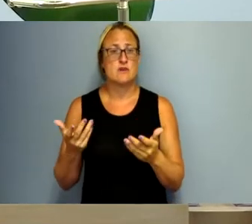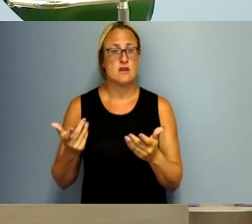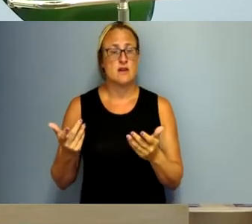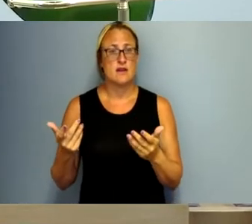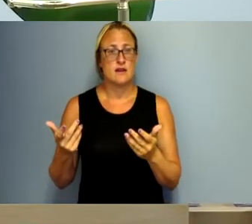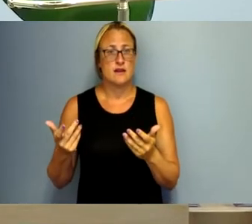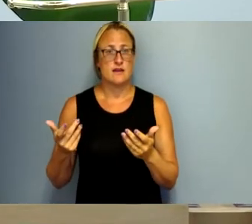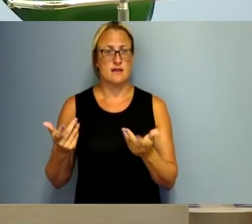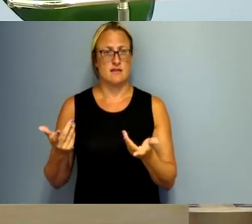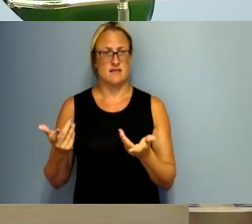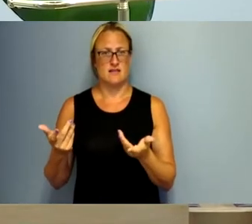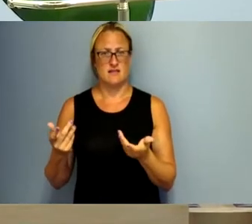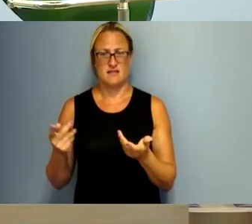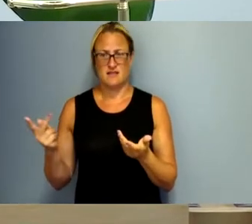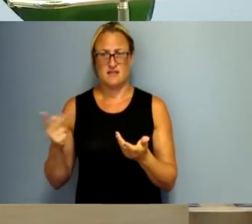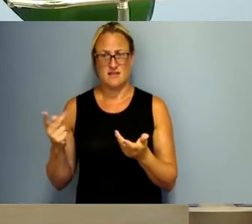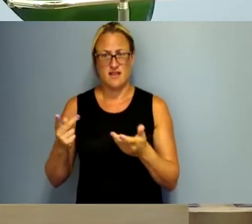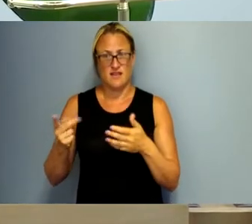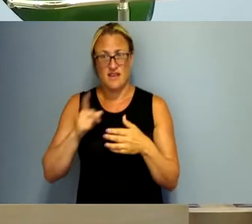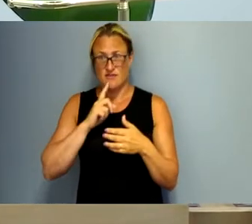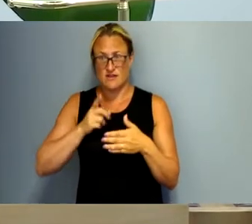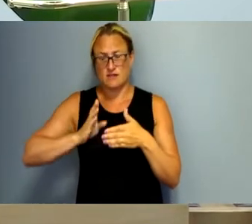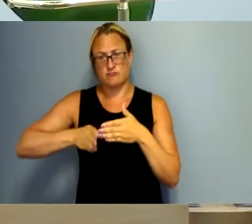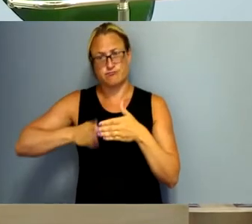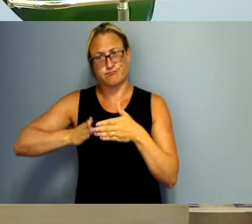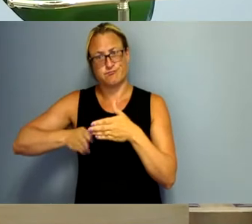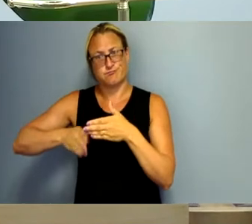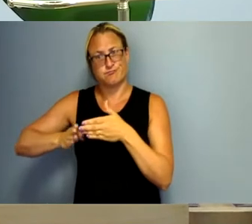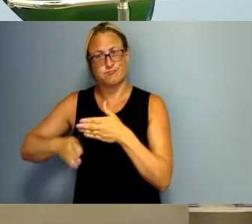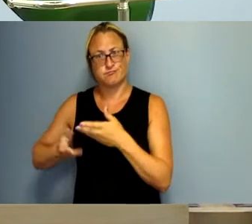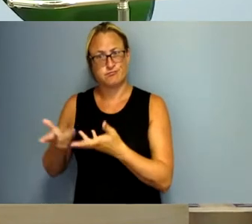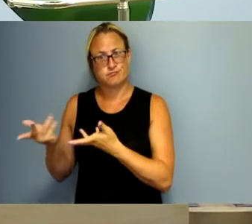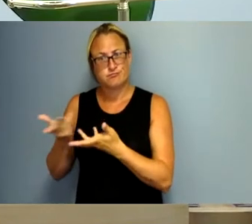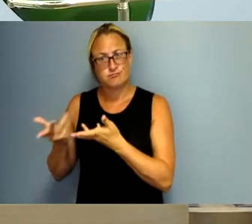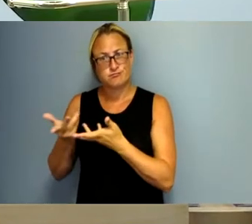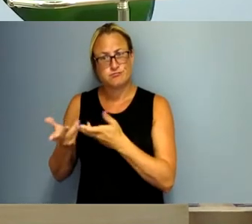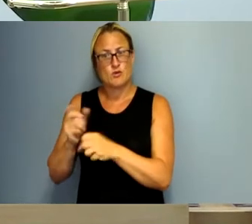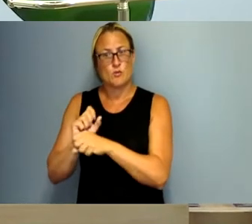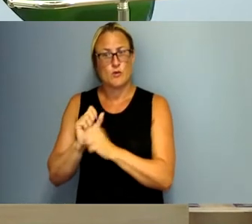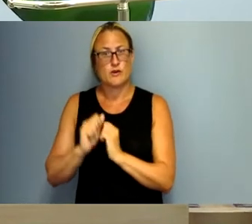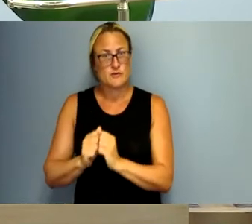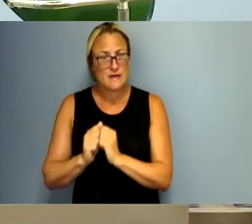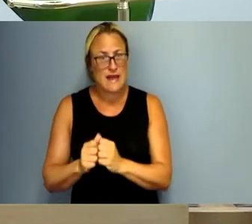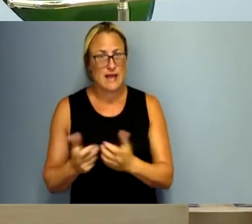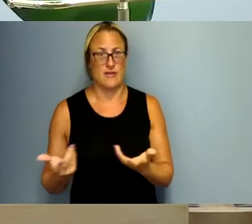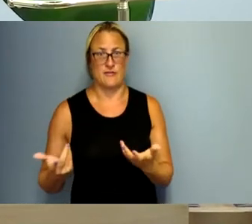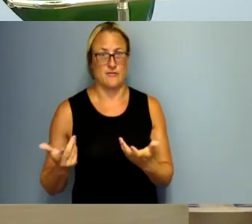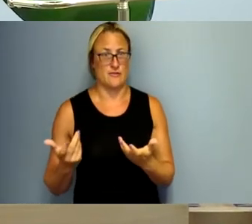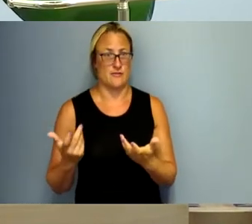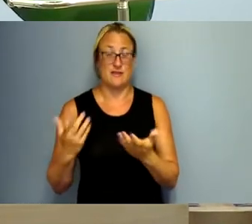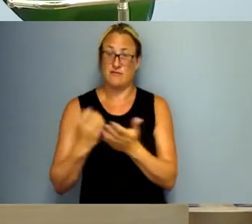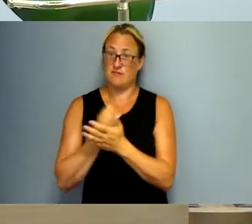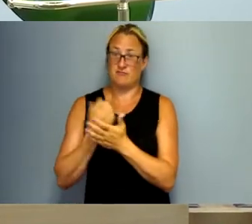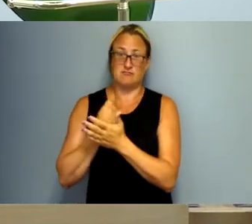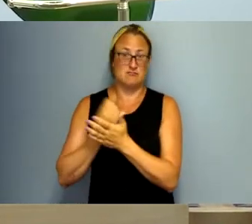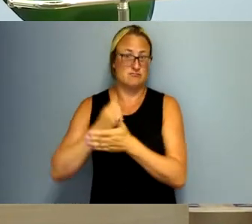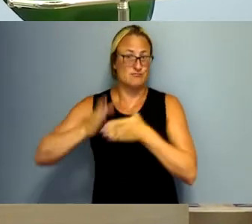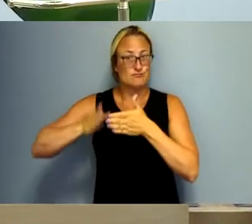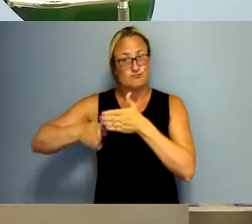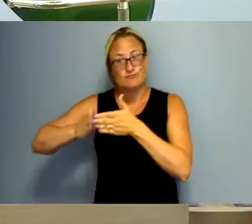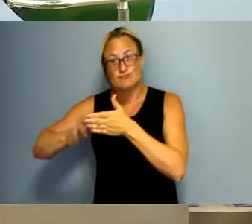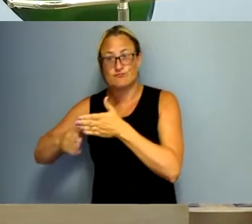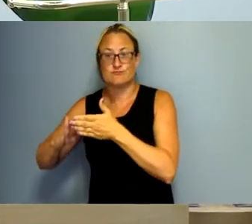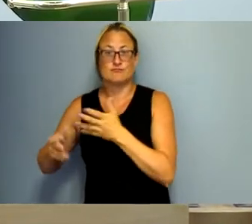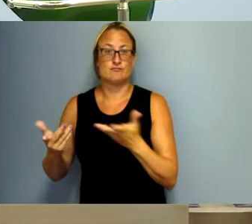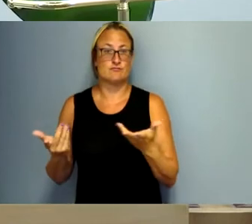and they got an awful lot accomplished. They accomplished an awful lot.